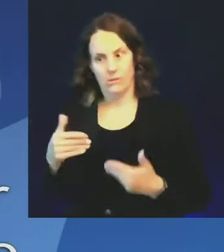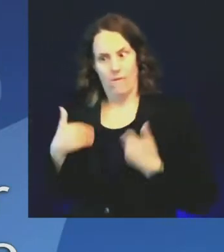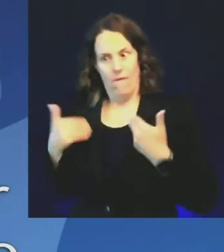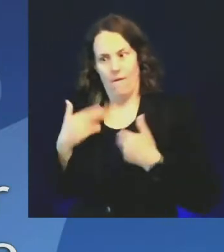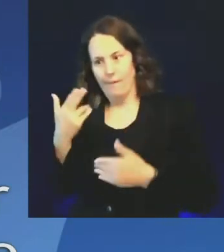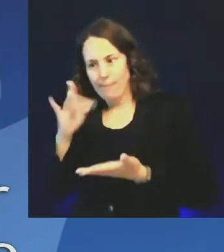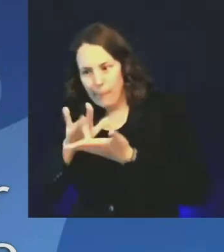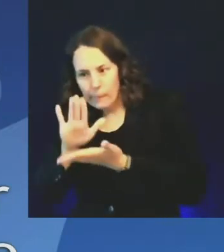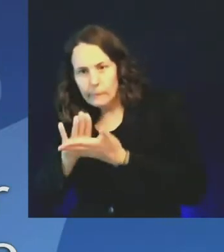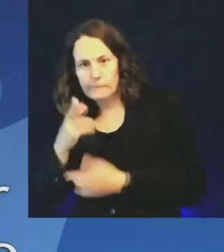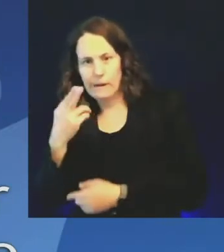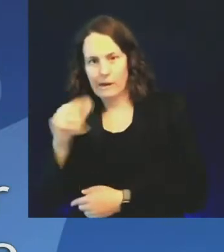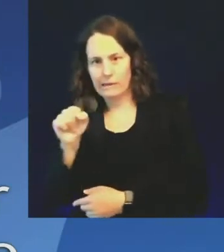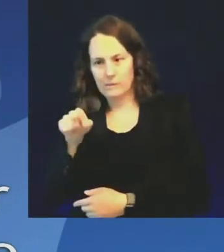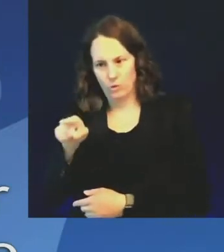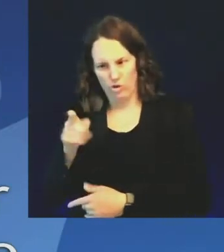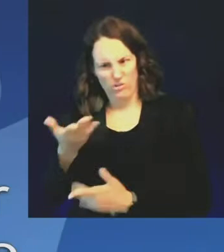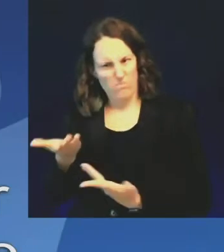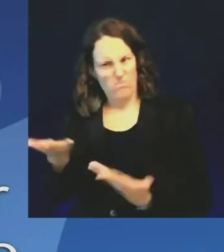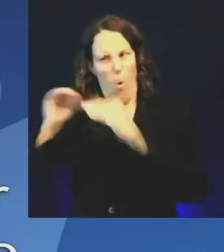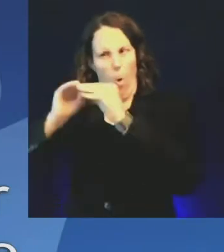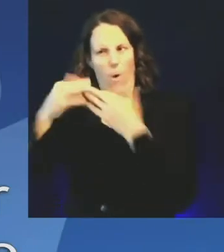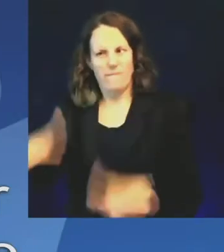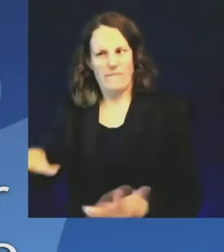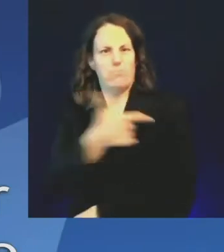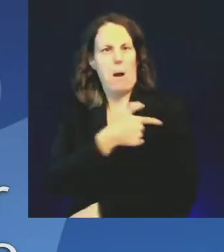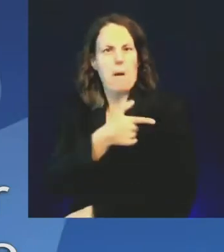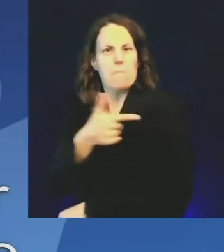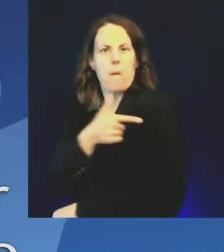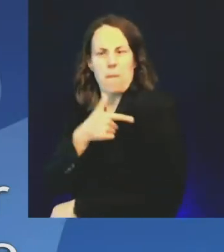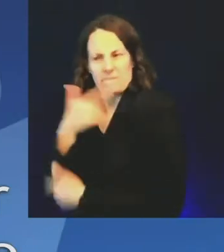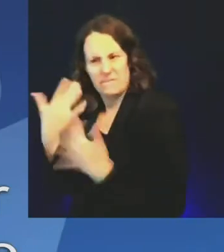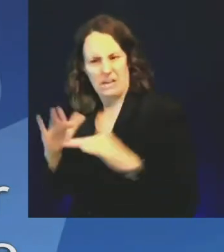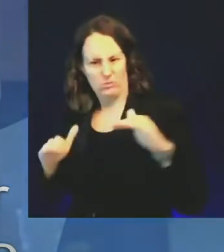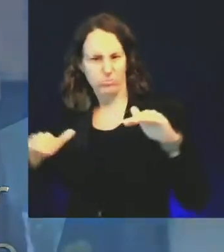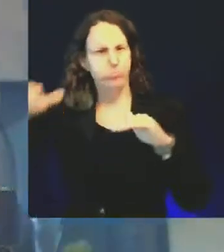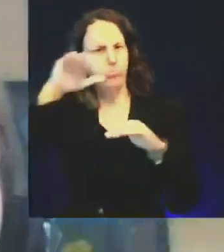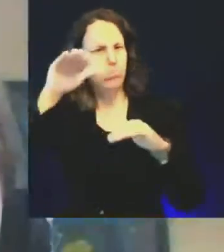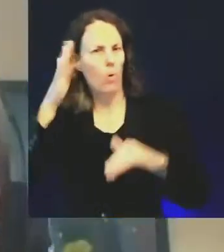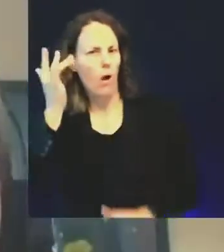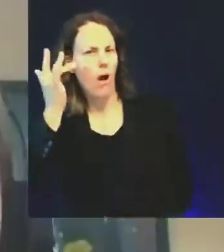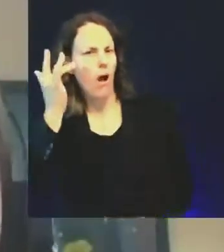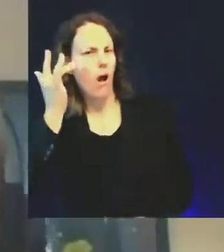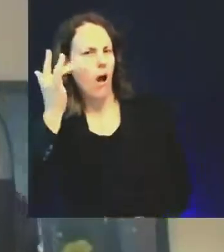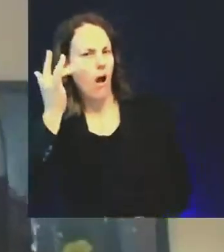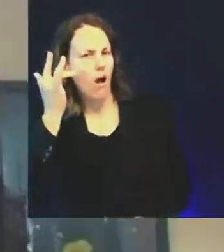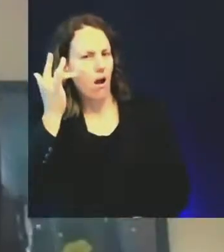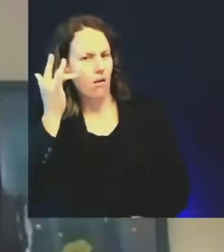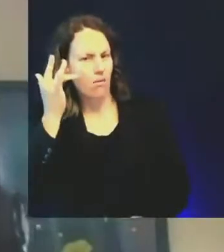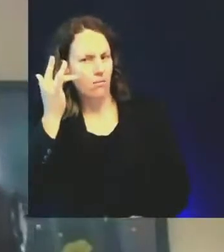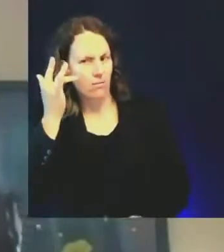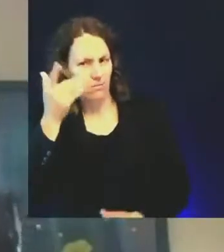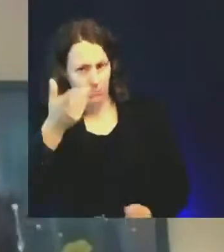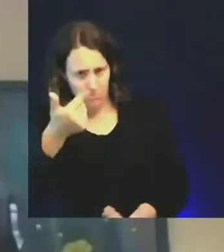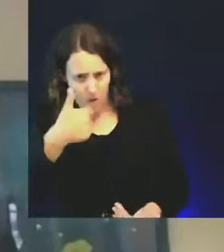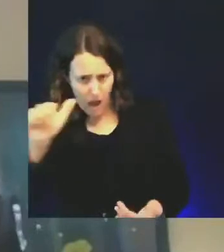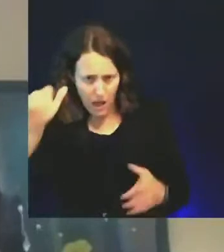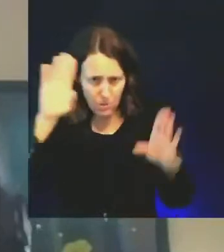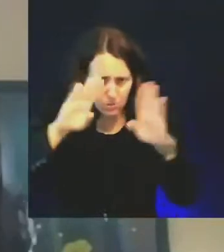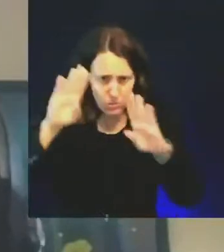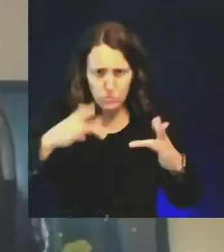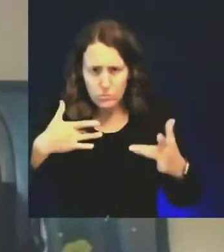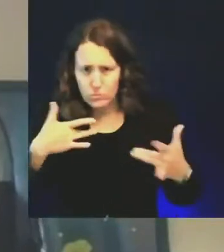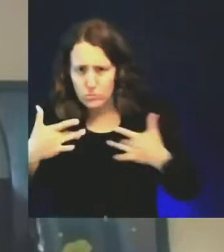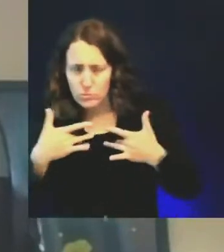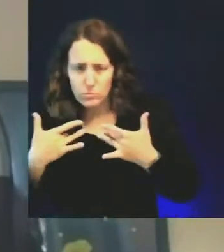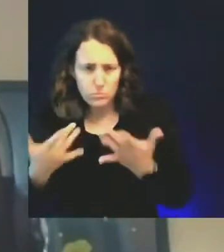Well, I'll start on that, and then I welcome Dr. Westergaard. I mean, 12 to 15-year-olds, their parents are making their decisions a lot more